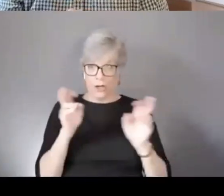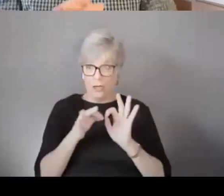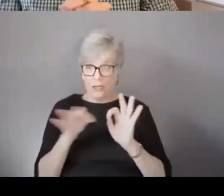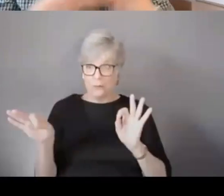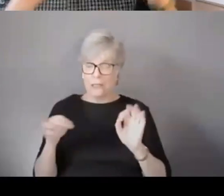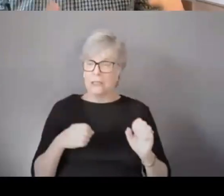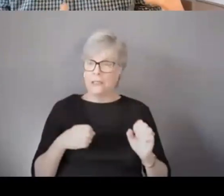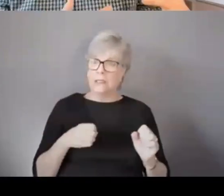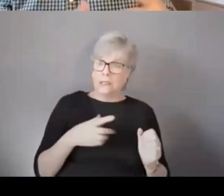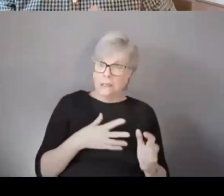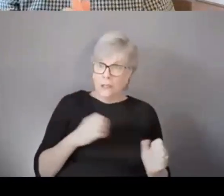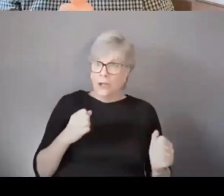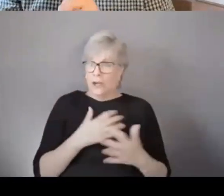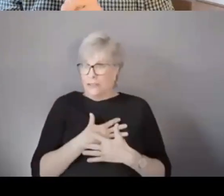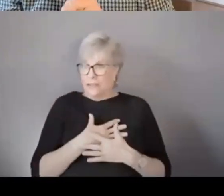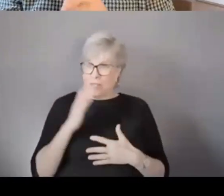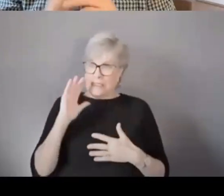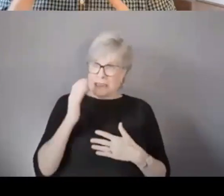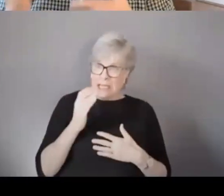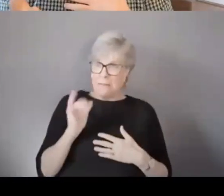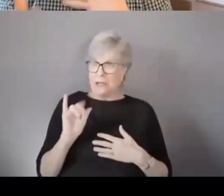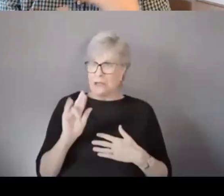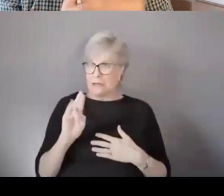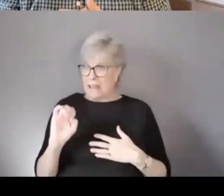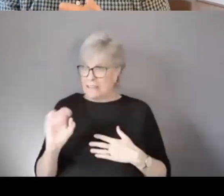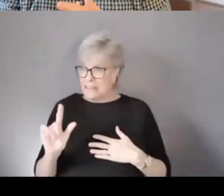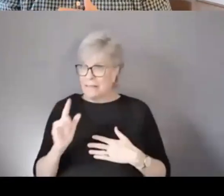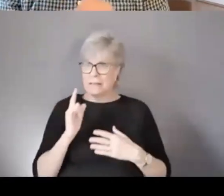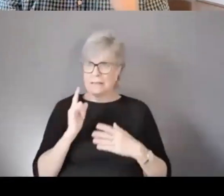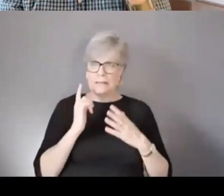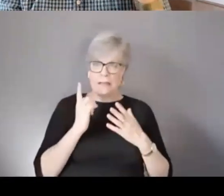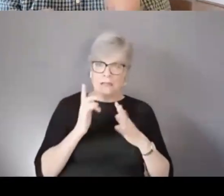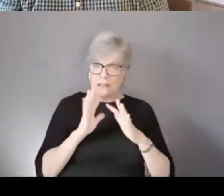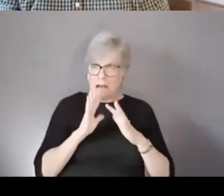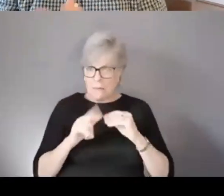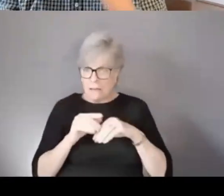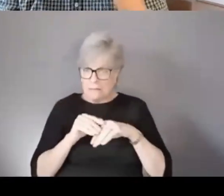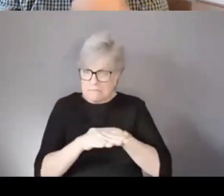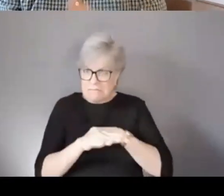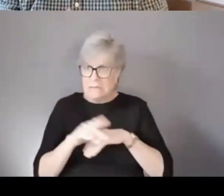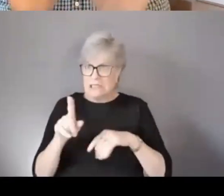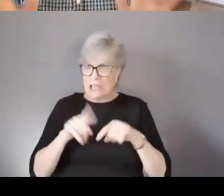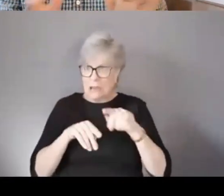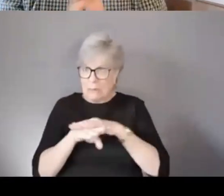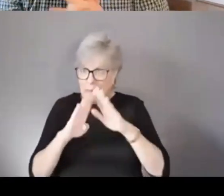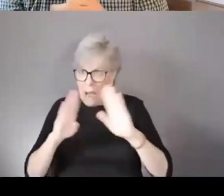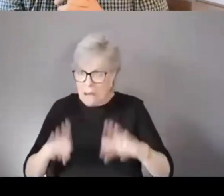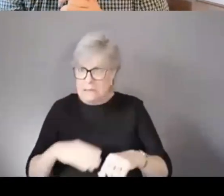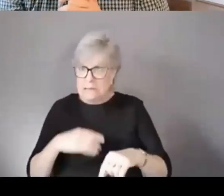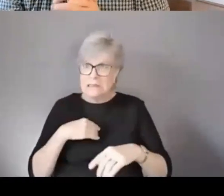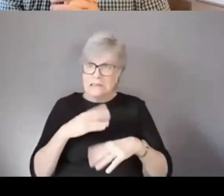some fears that seem irrational to him. She's talking about how that's impacting her life. She can't go into a house, she can't go into a store,